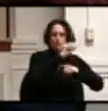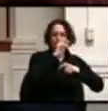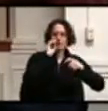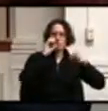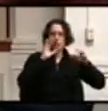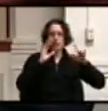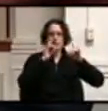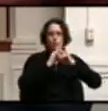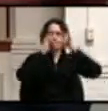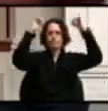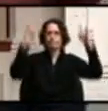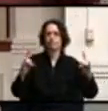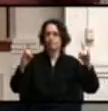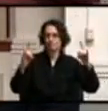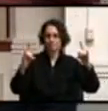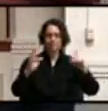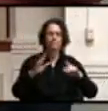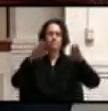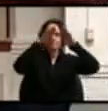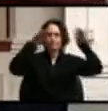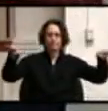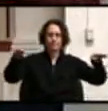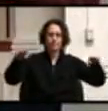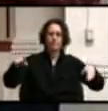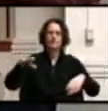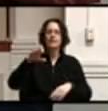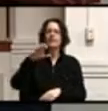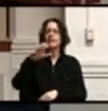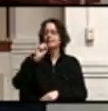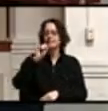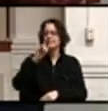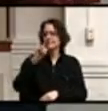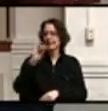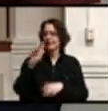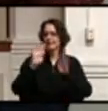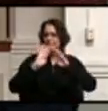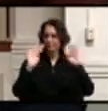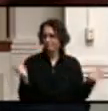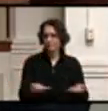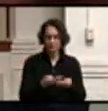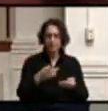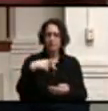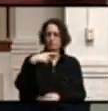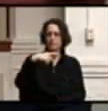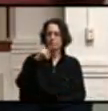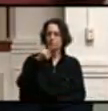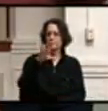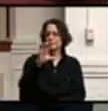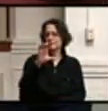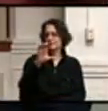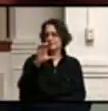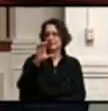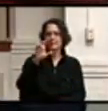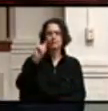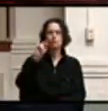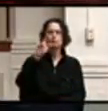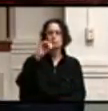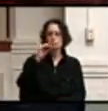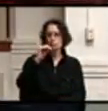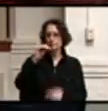simple. The exterior is hardy plank siding and PVC trim, essentially maintenance-free.